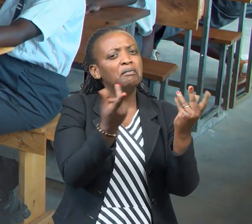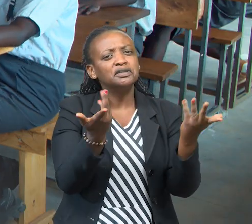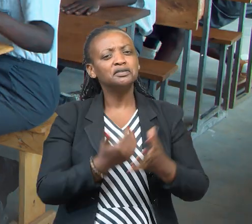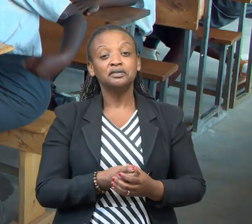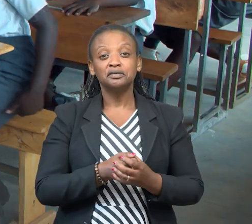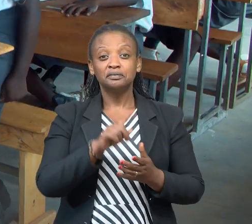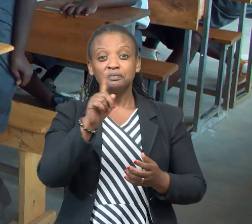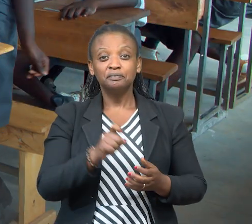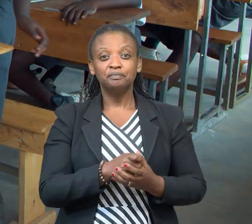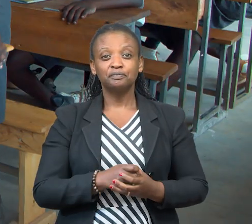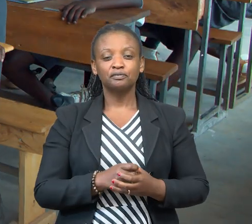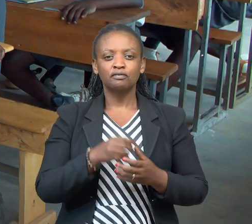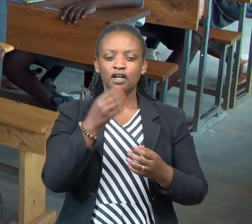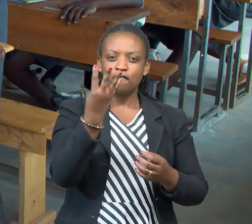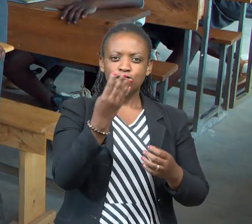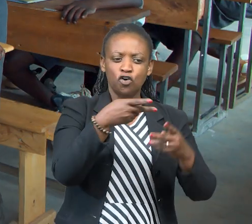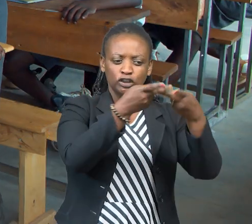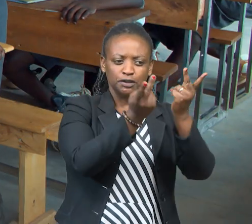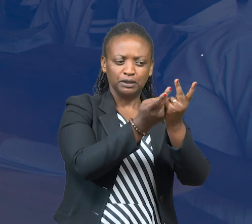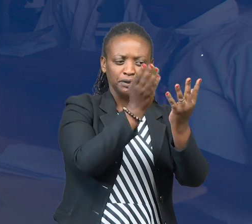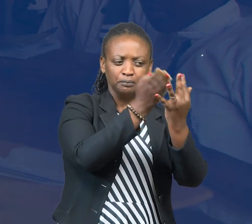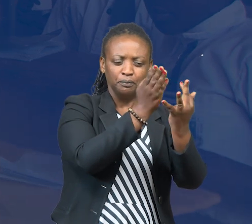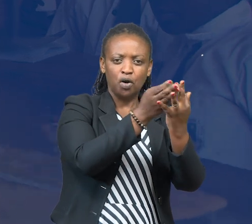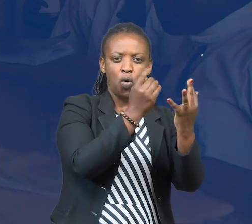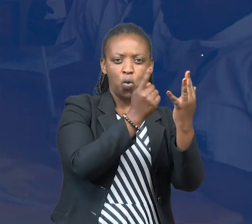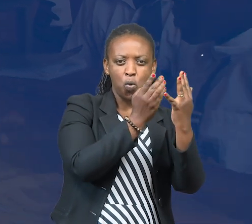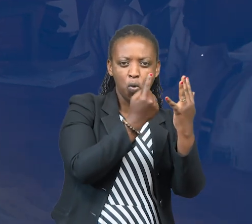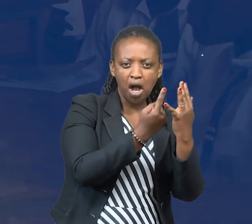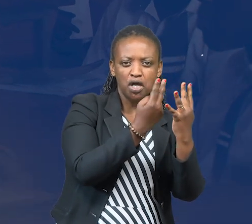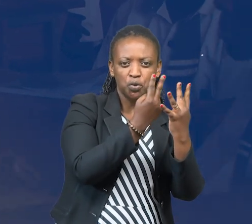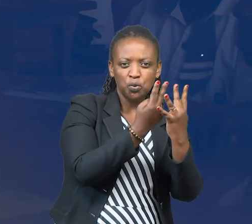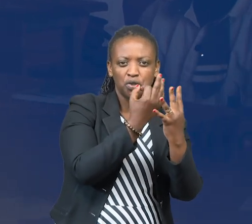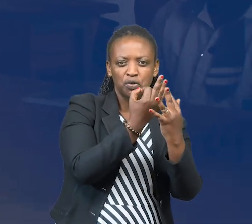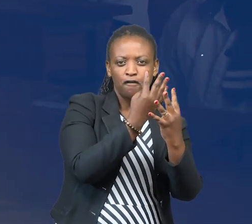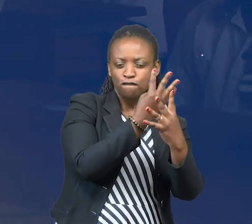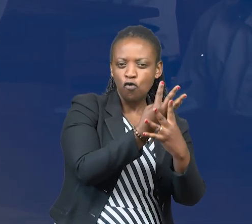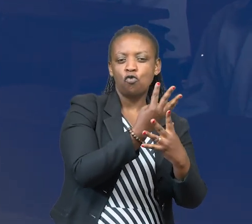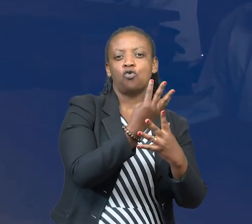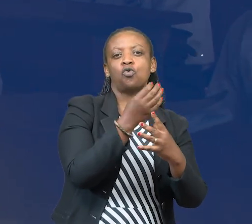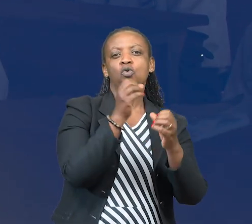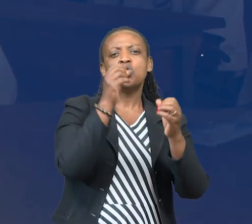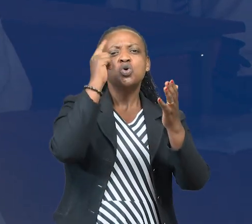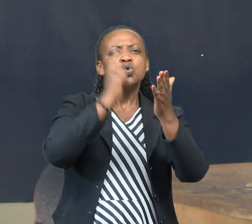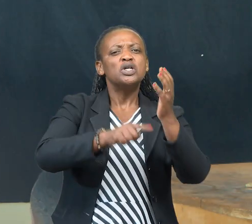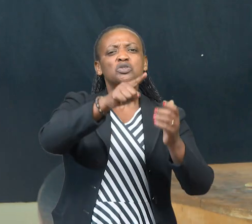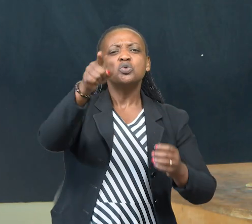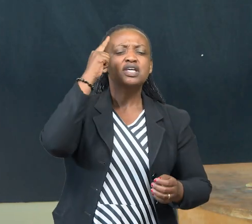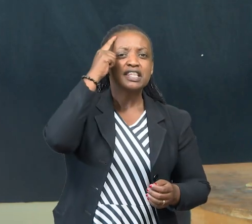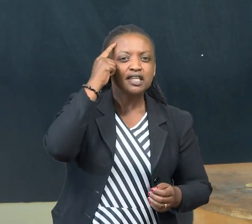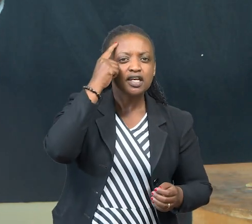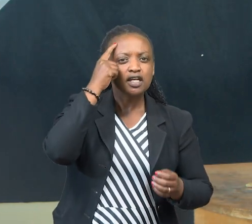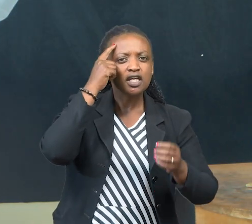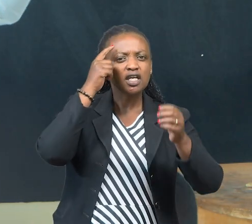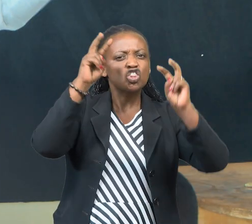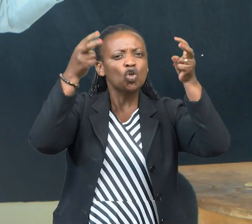Yes, Kenny? 4 spaces. 4 spaces. 1, 2, 3, 4. What do you